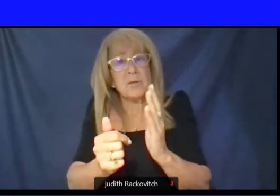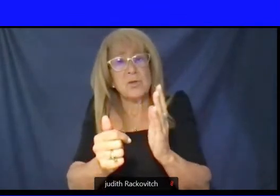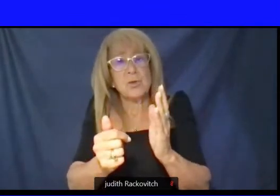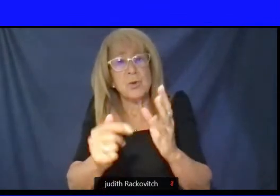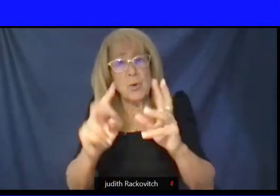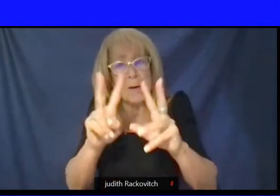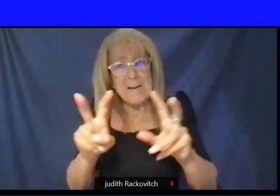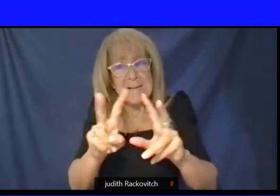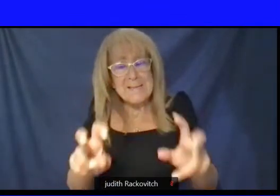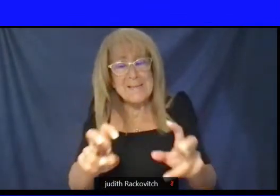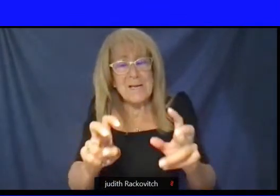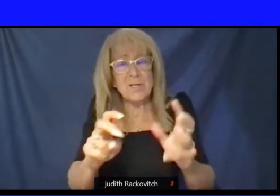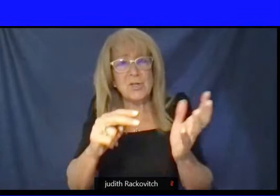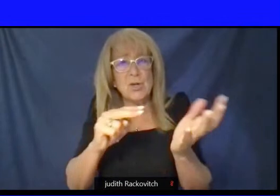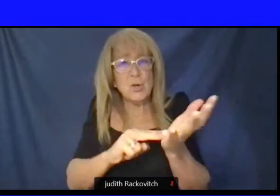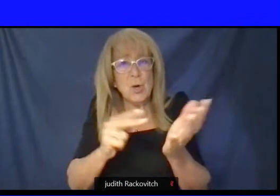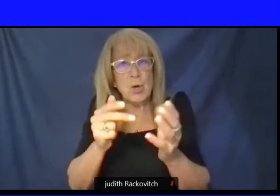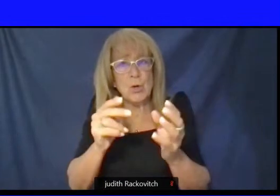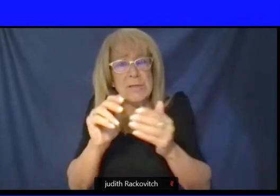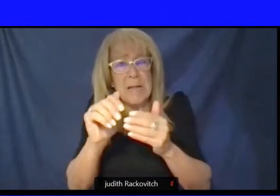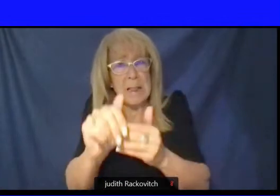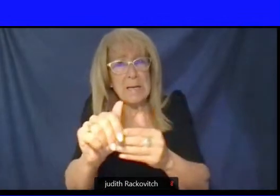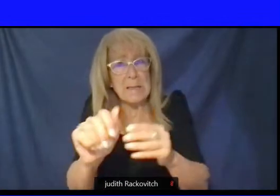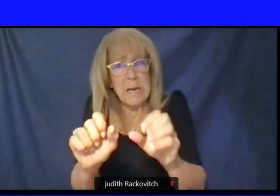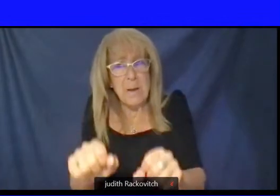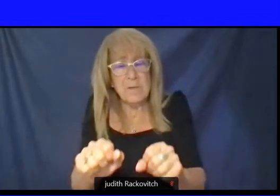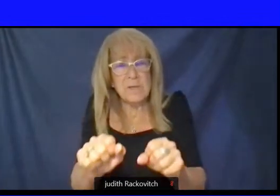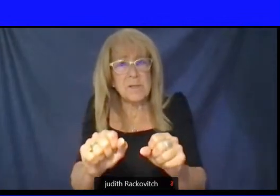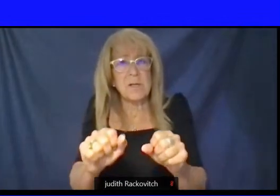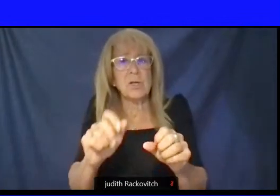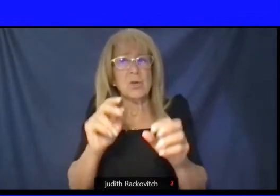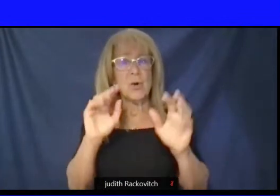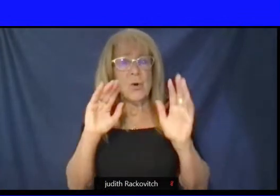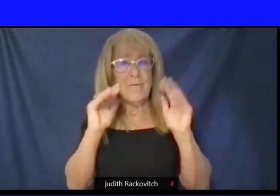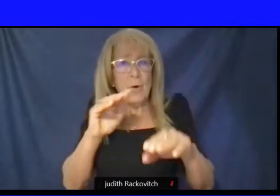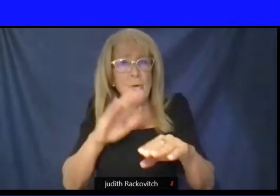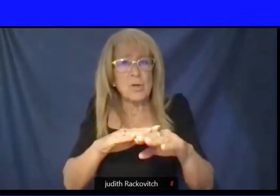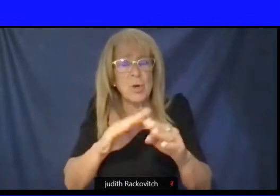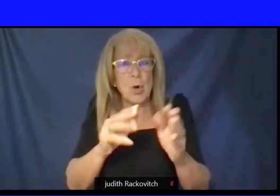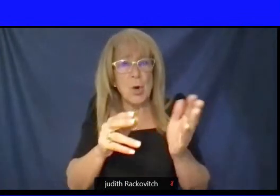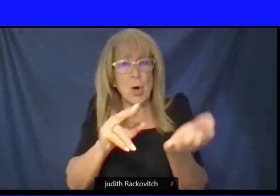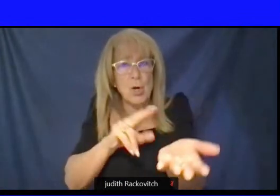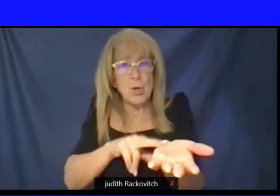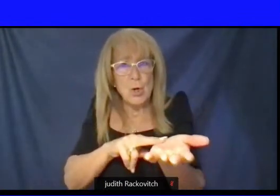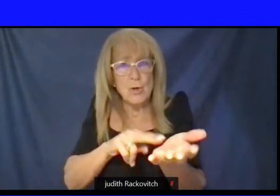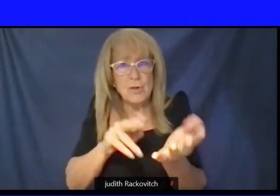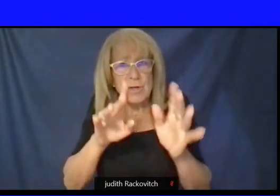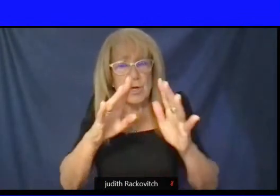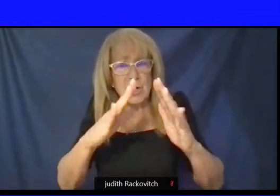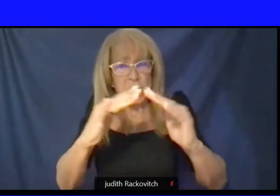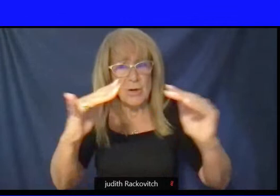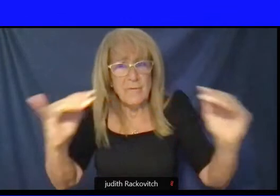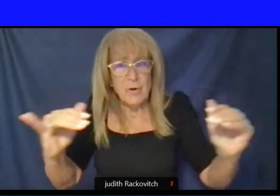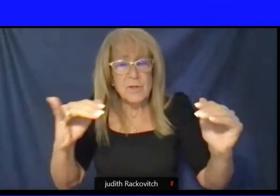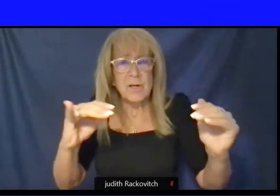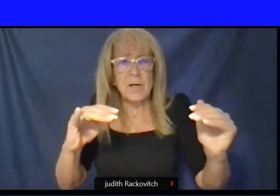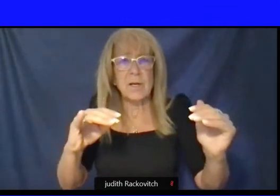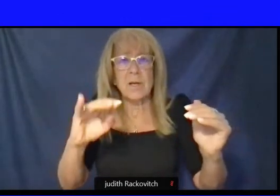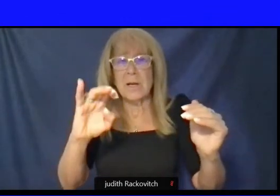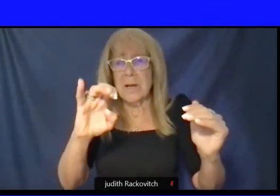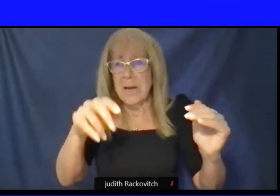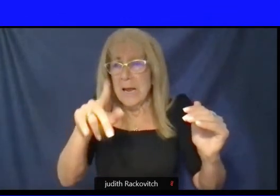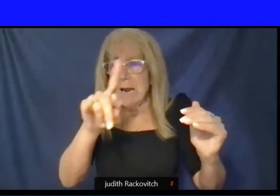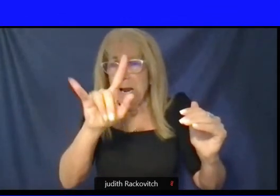also learn how to de-escalate patients who may be agitated. We most recently also launched a search engine for